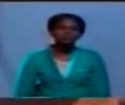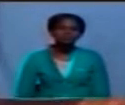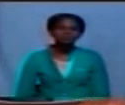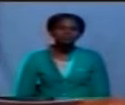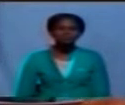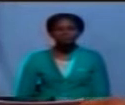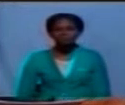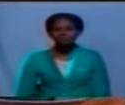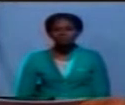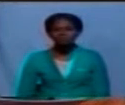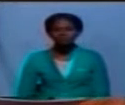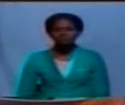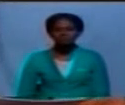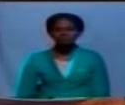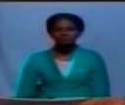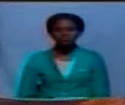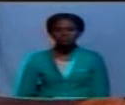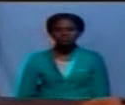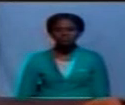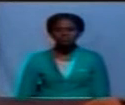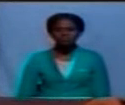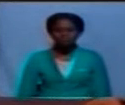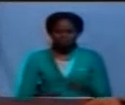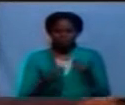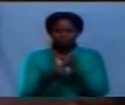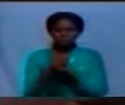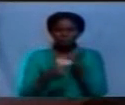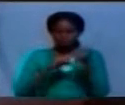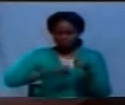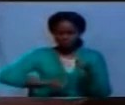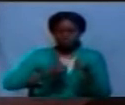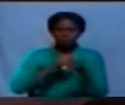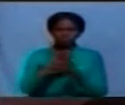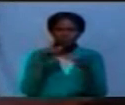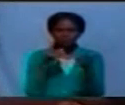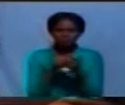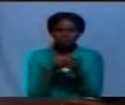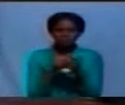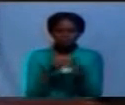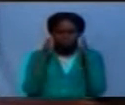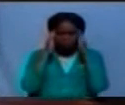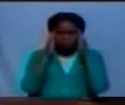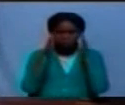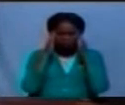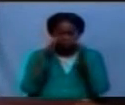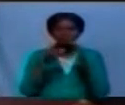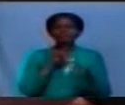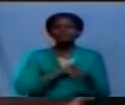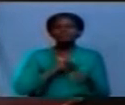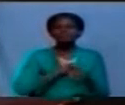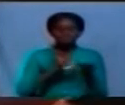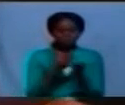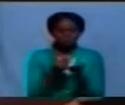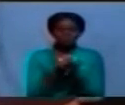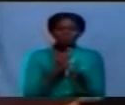lack of a better word, I could say, of being self-centered, concentrating on cost saving, concentrating on profit, and immediately